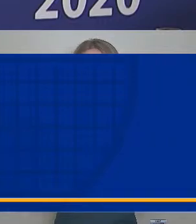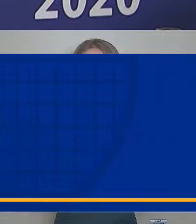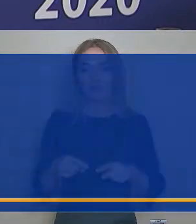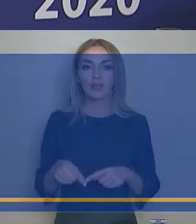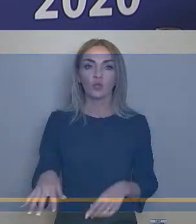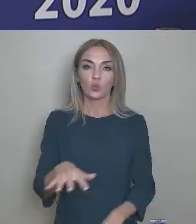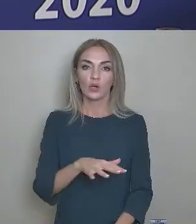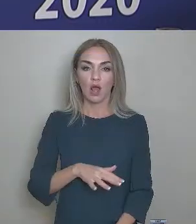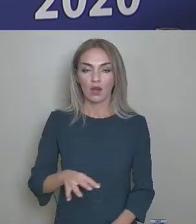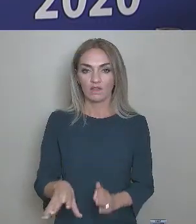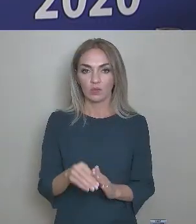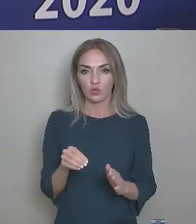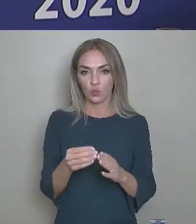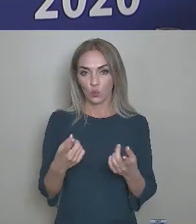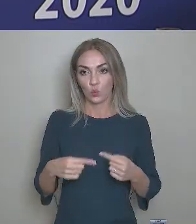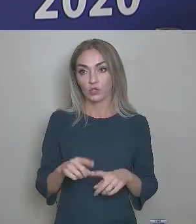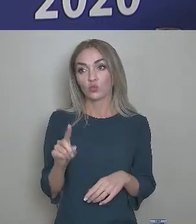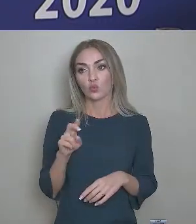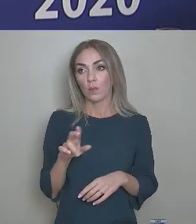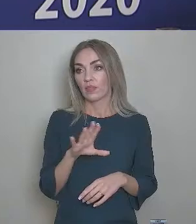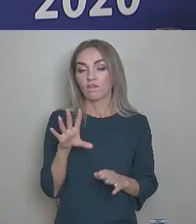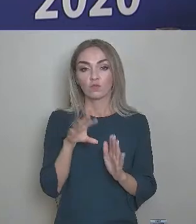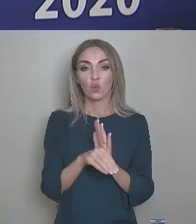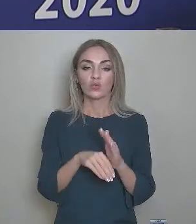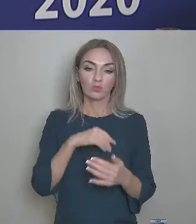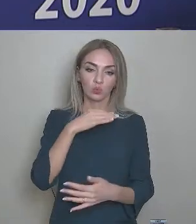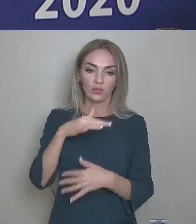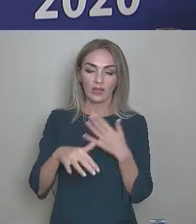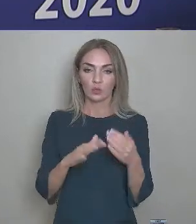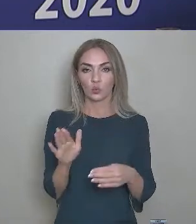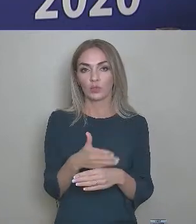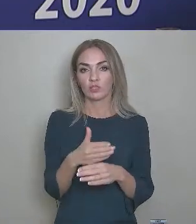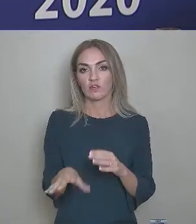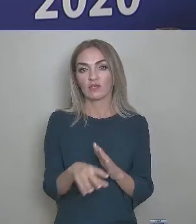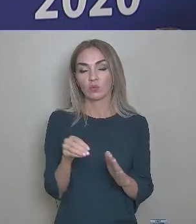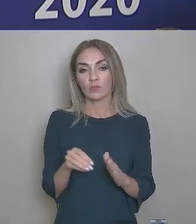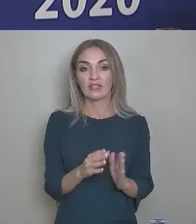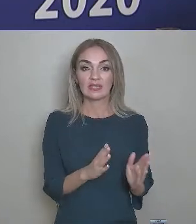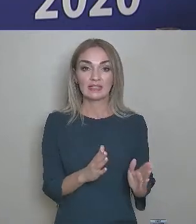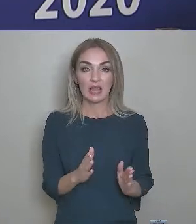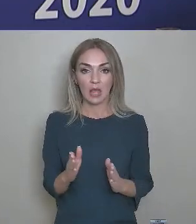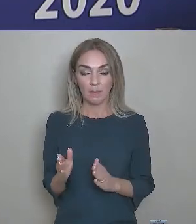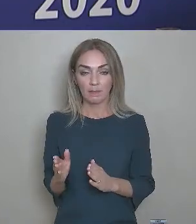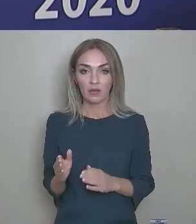multi-mandate constituencies were replaced with territorial